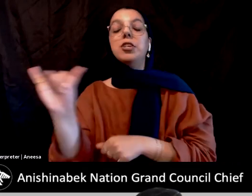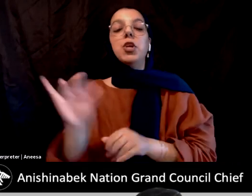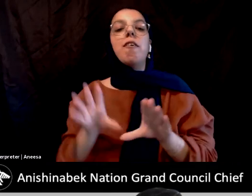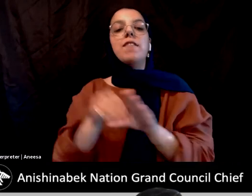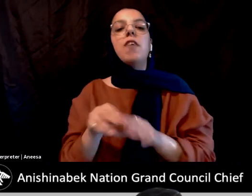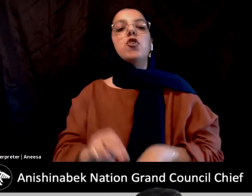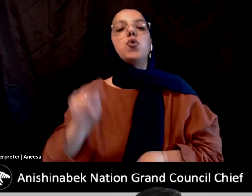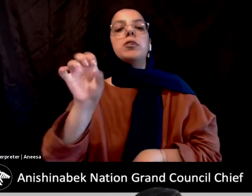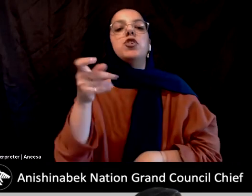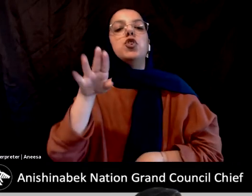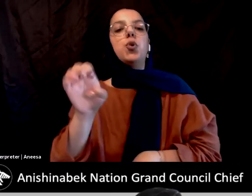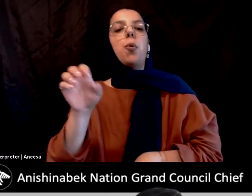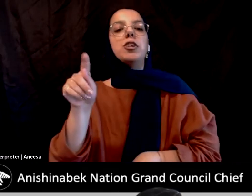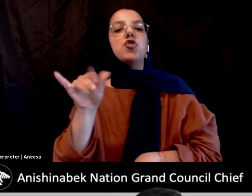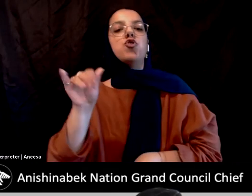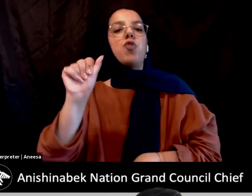Committee on Governance,